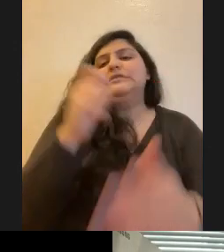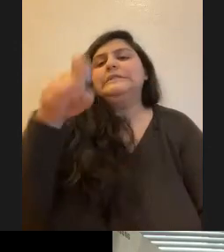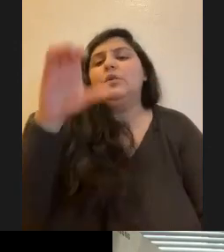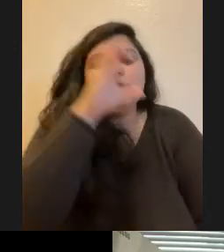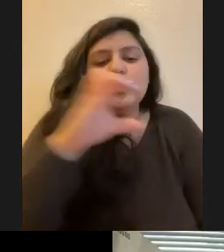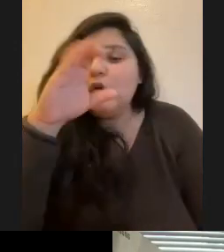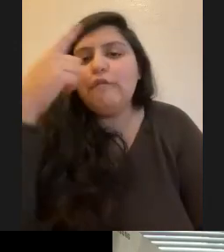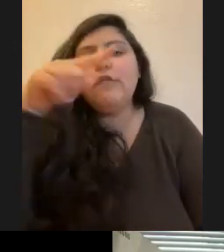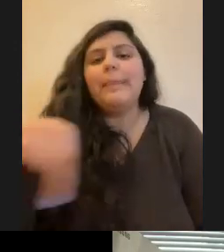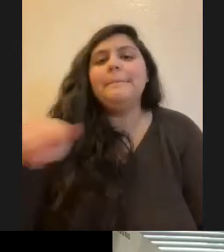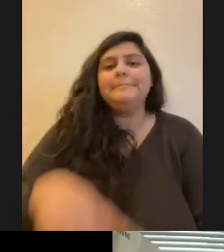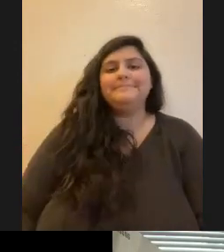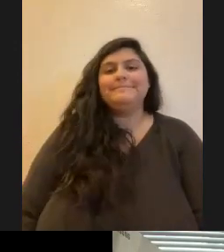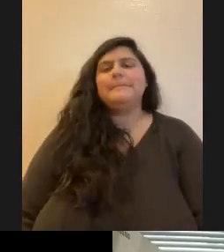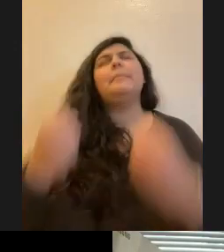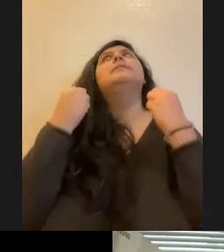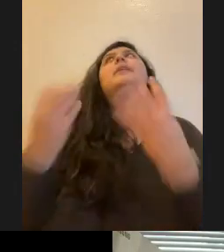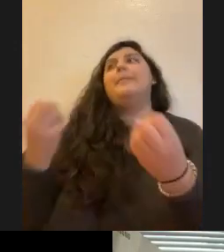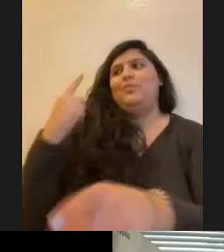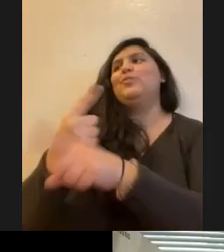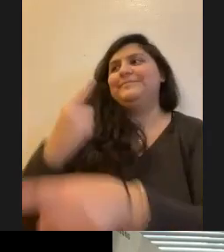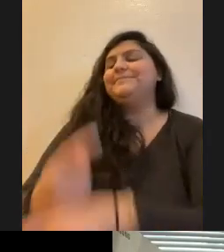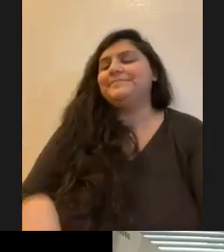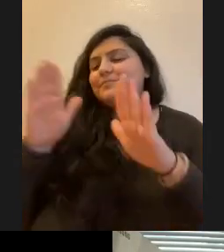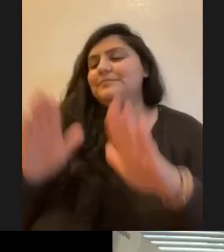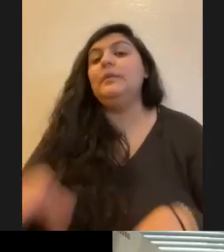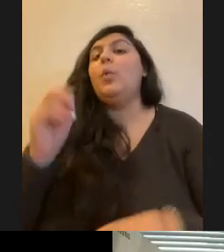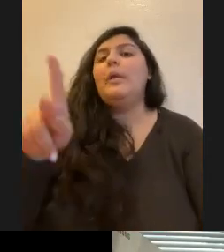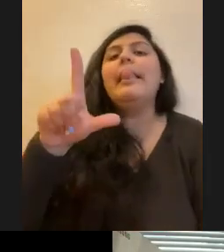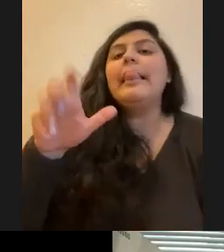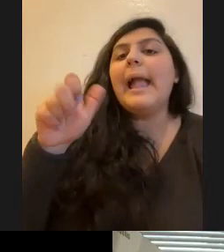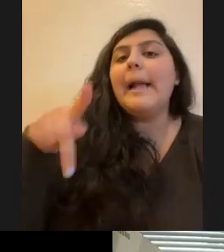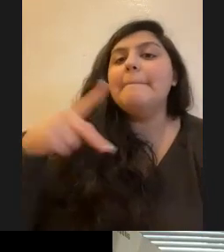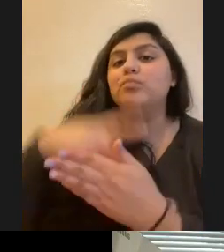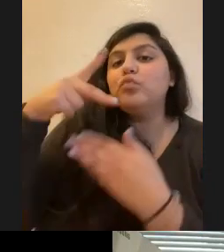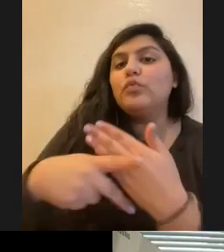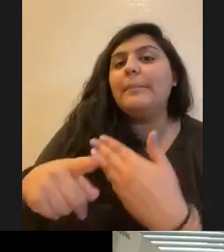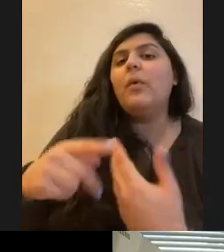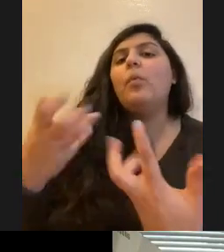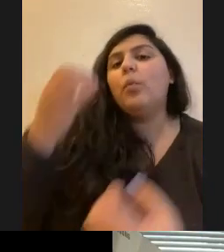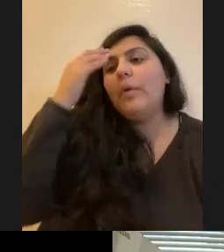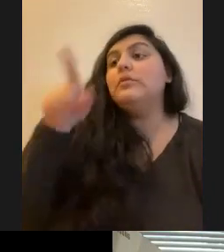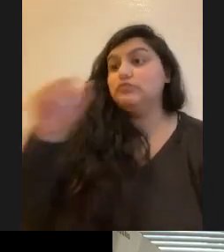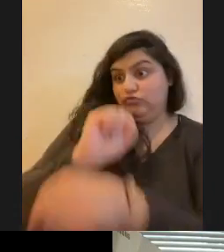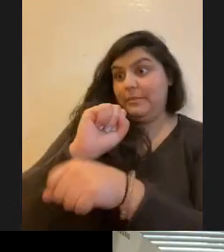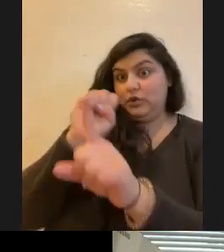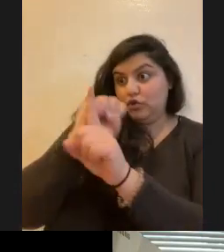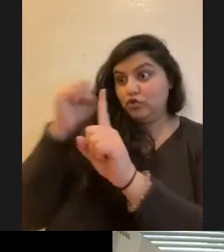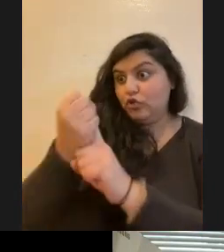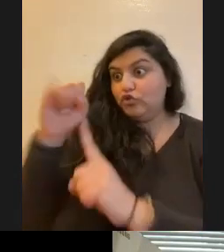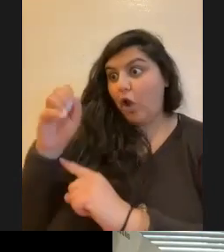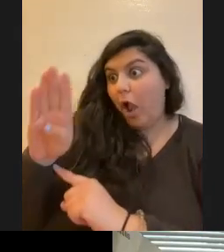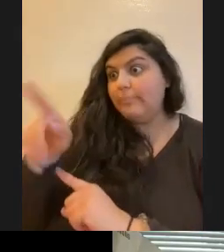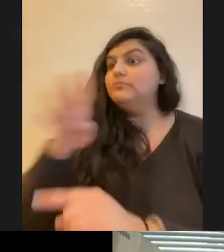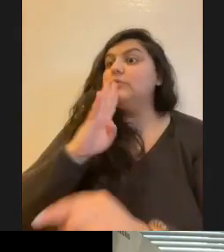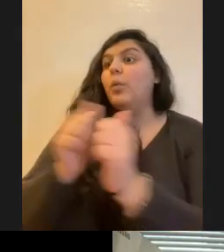Yeah, super, super abundant. Awesome. We've got a question from the LEAP program. Is your job a social job? Do you get to talk to a bunch of other